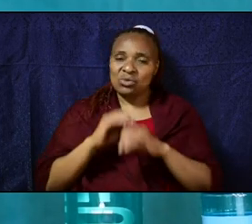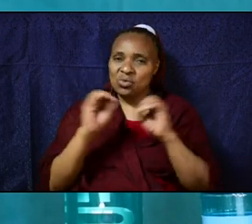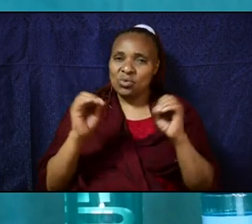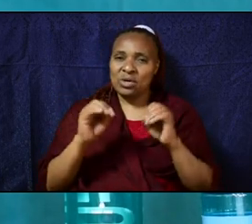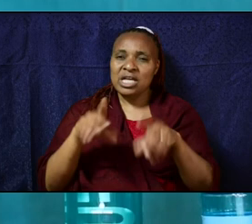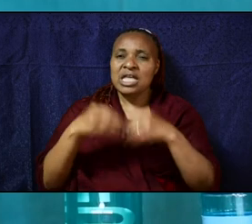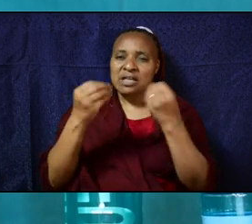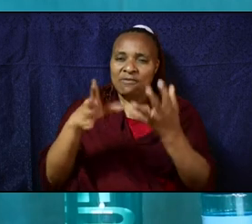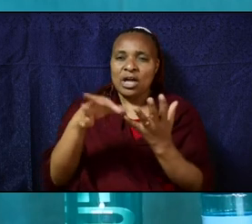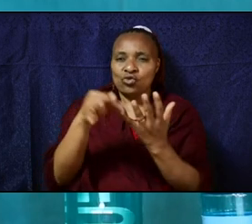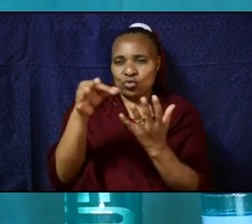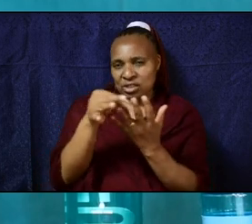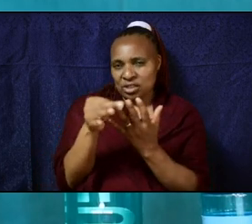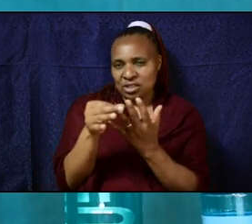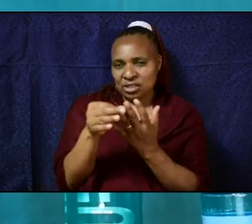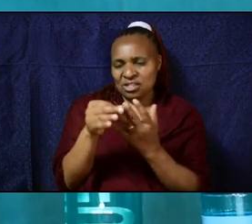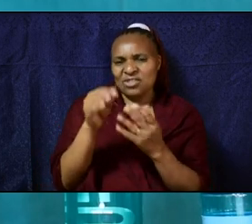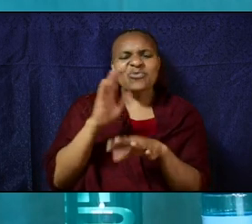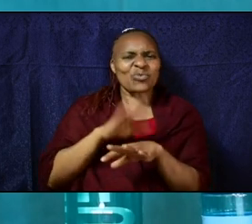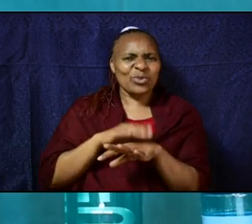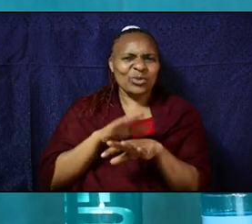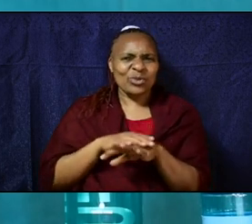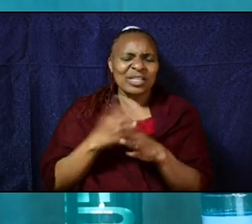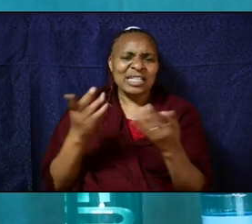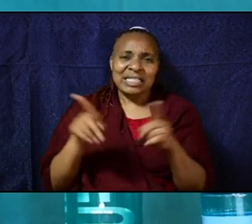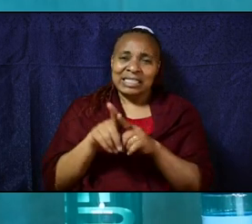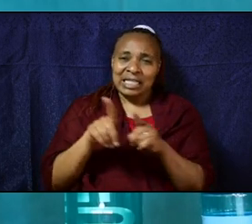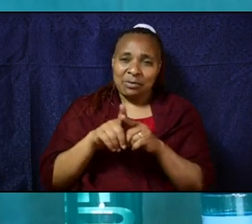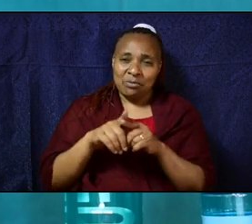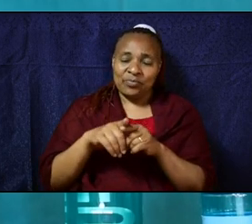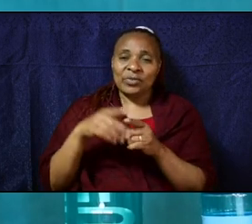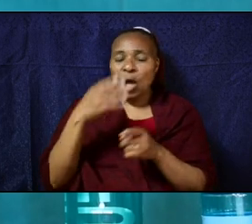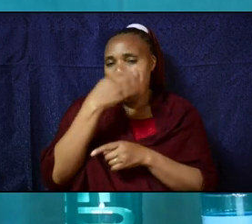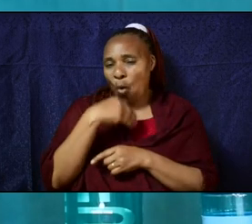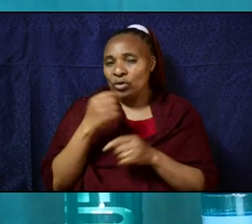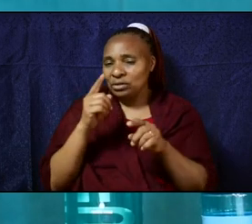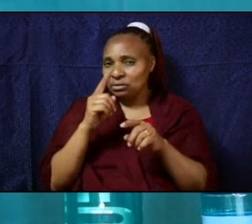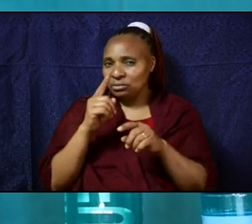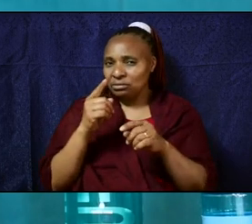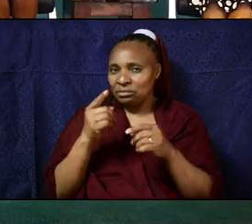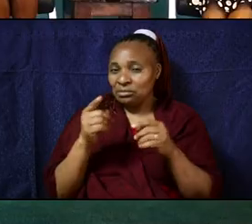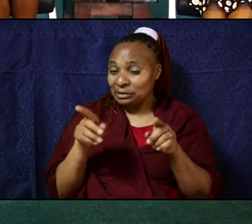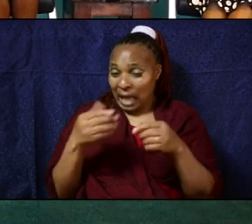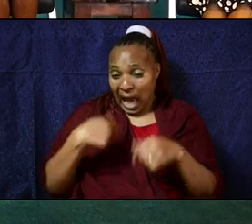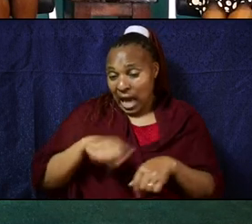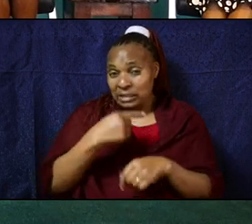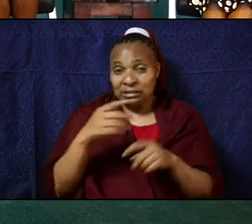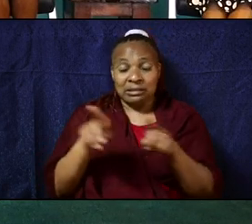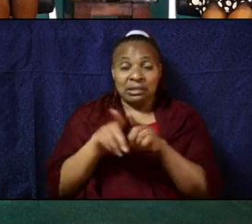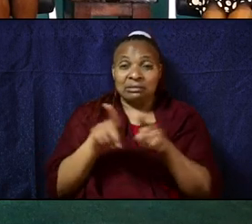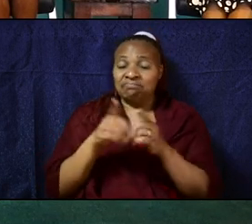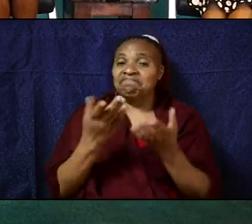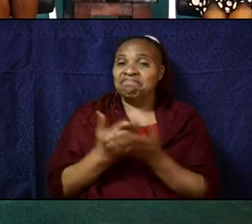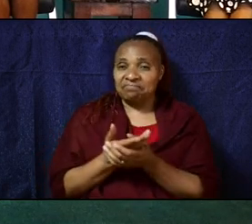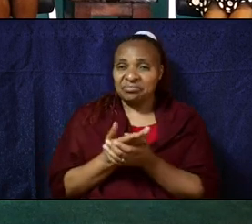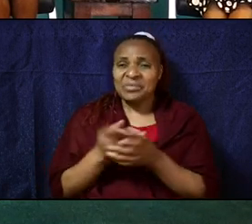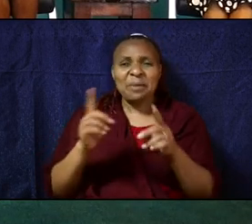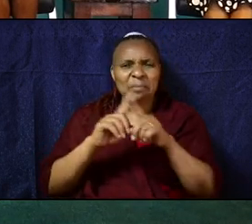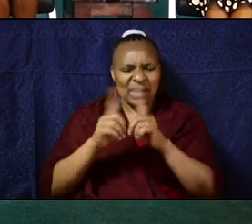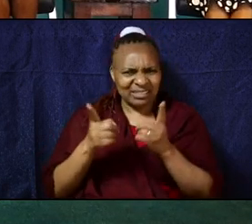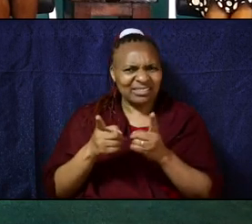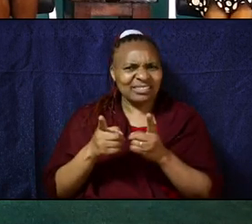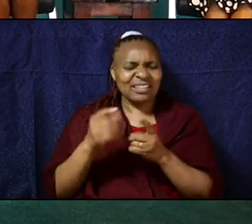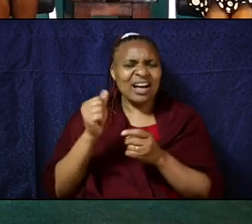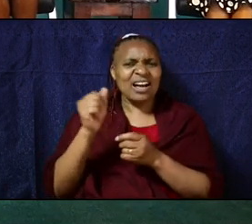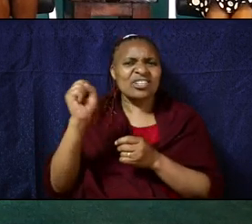give you a choice. I think it would be good if we had the same thing in our age, don't you think? True. Potentially. But Ashley,